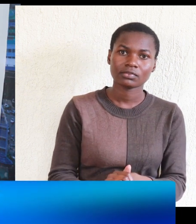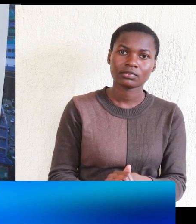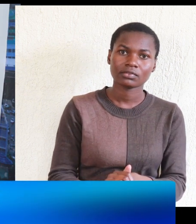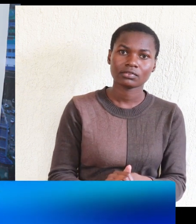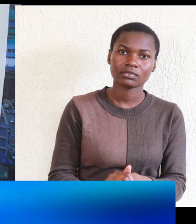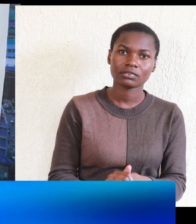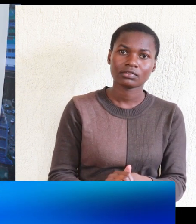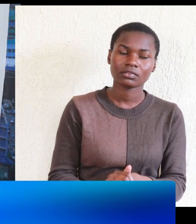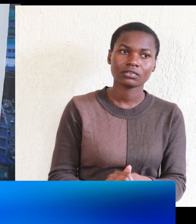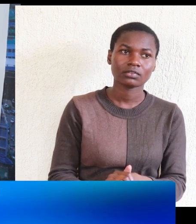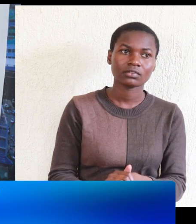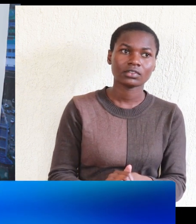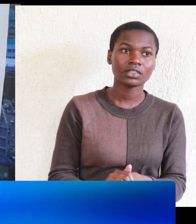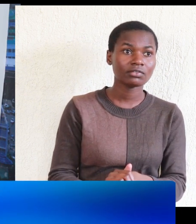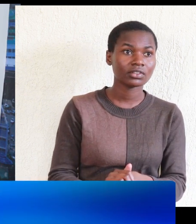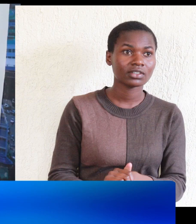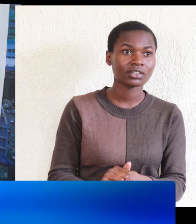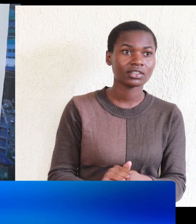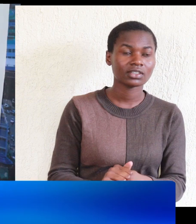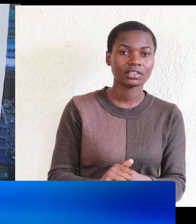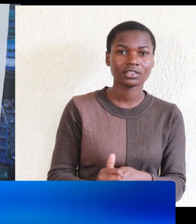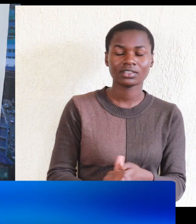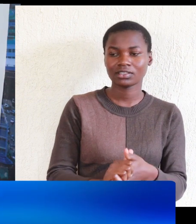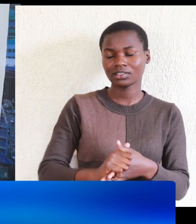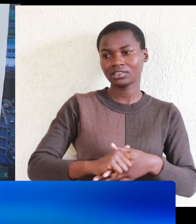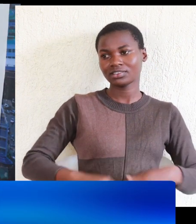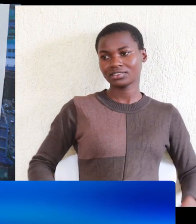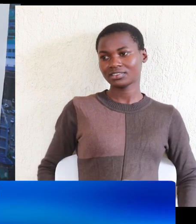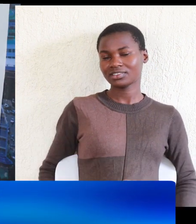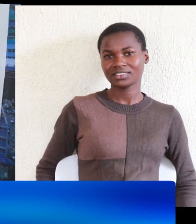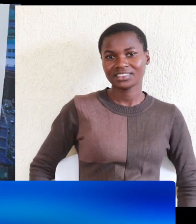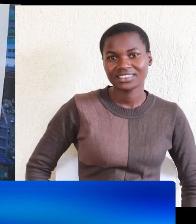defend themselves. We will want to know much about that after the break. Okay, thank you.